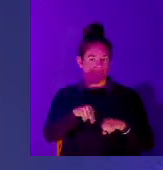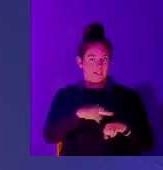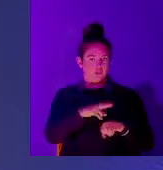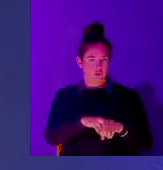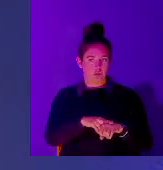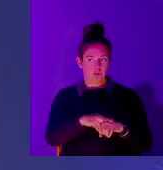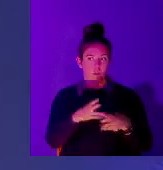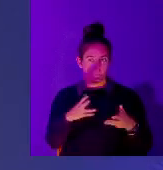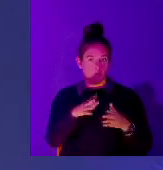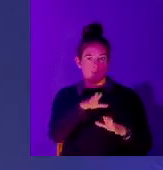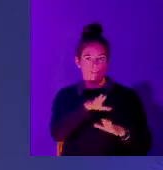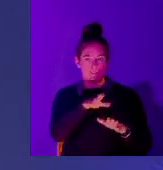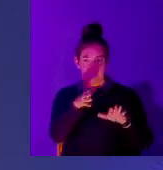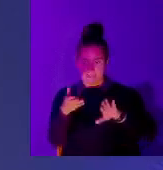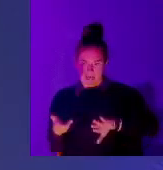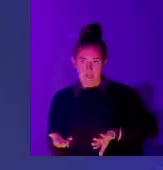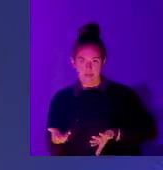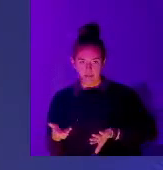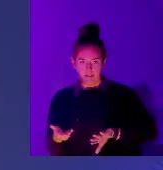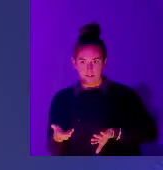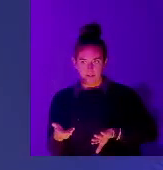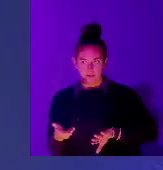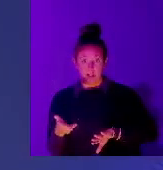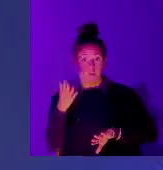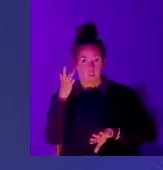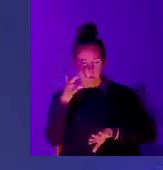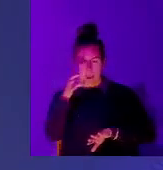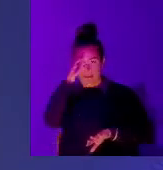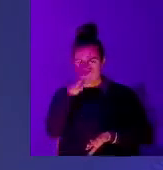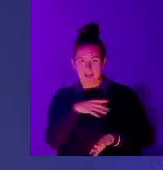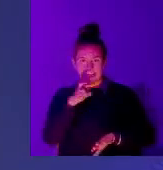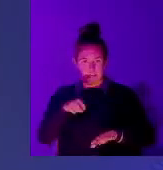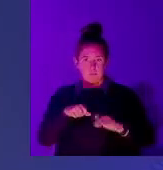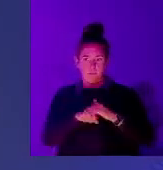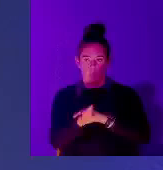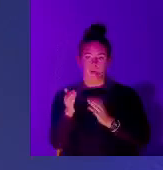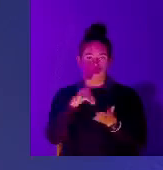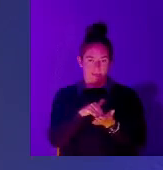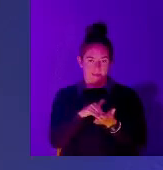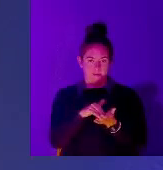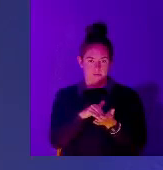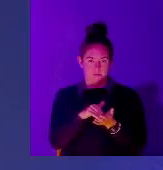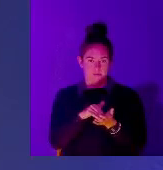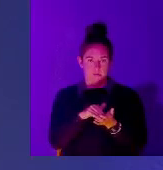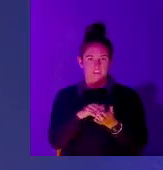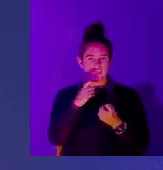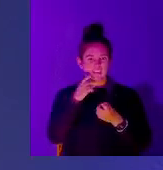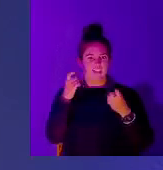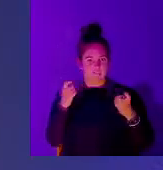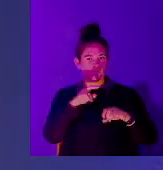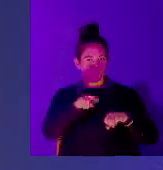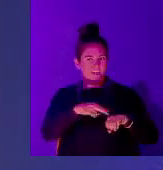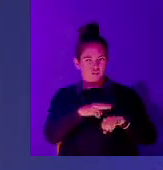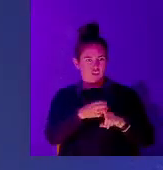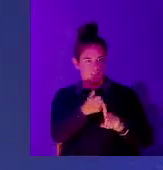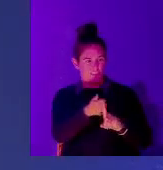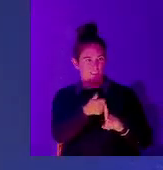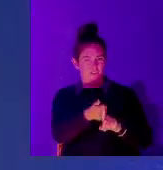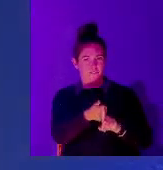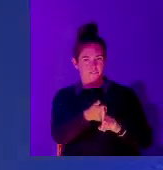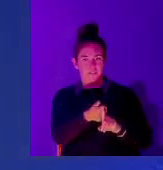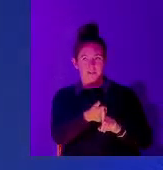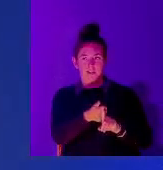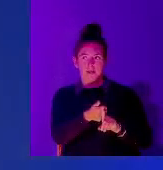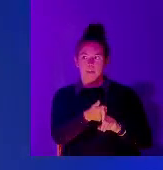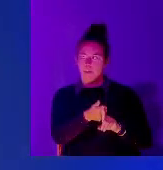is why a man must be born again. The sin nature itself is sentenced to death and is wicked